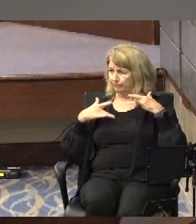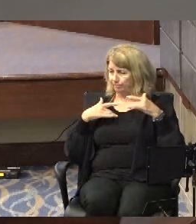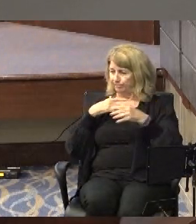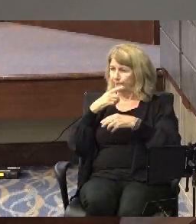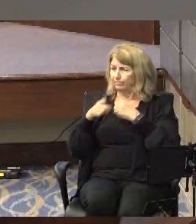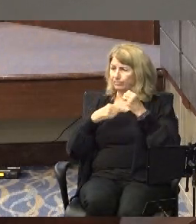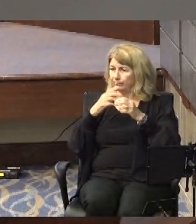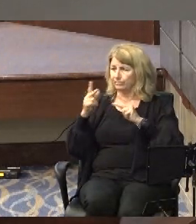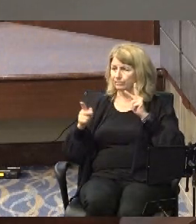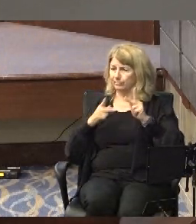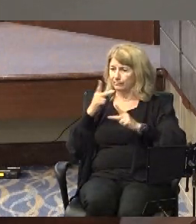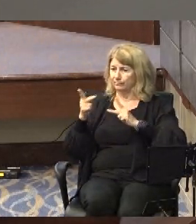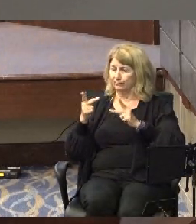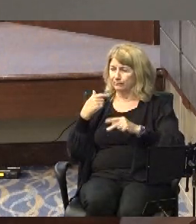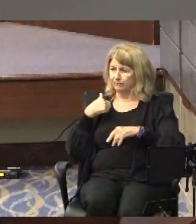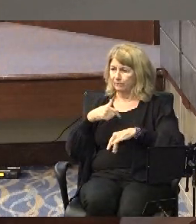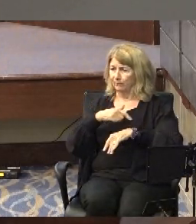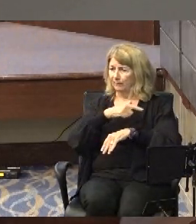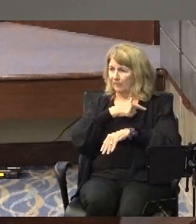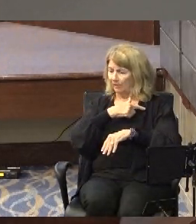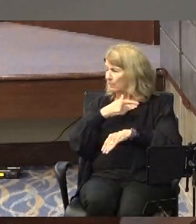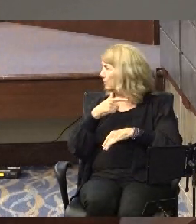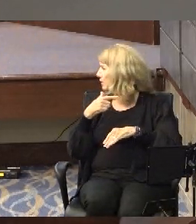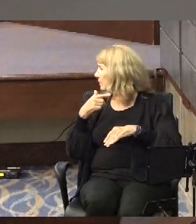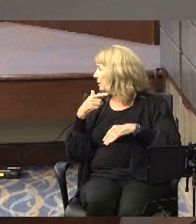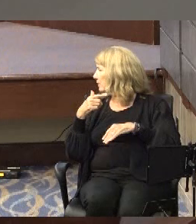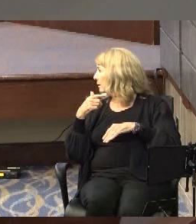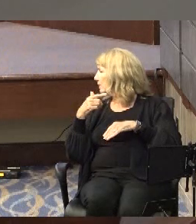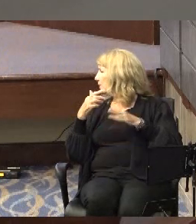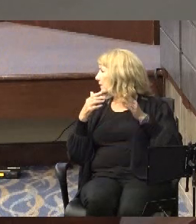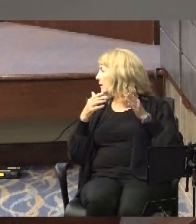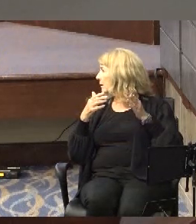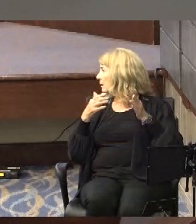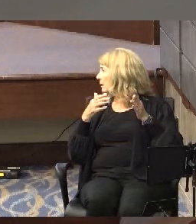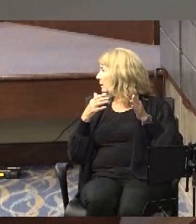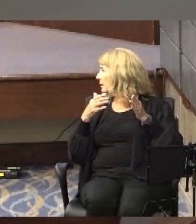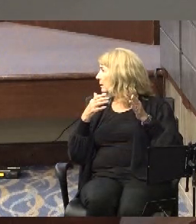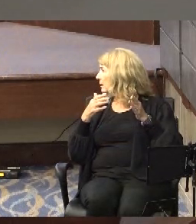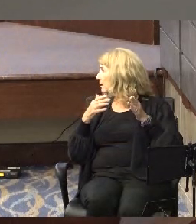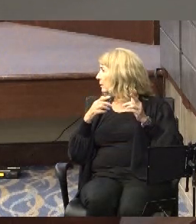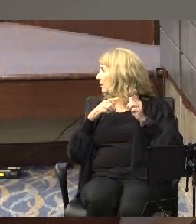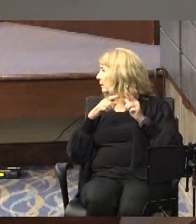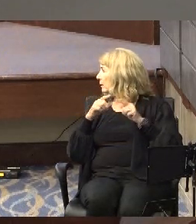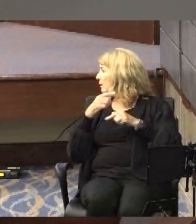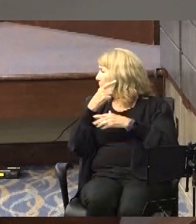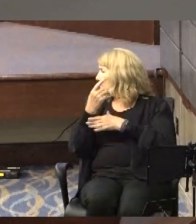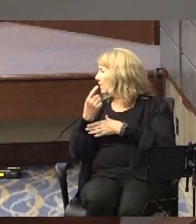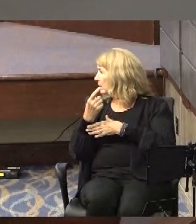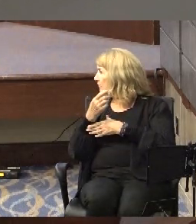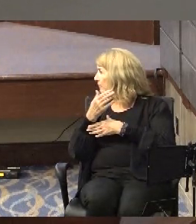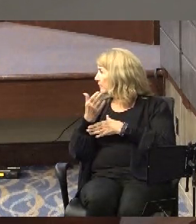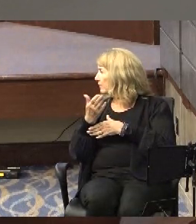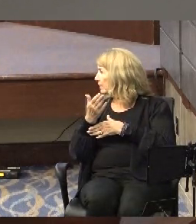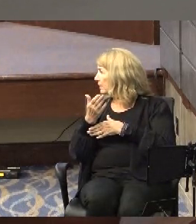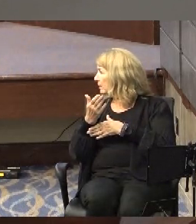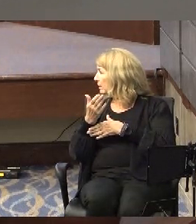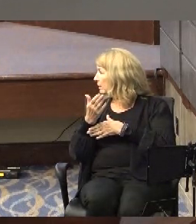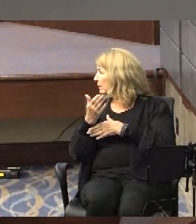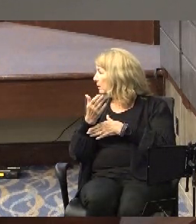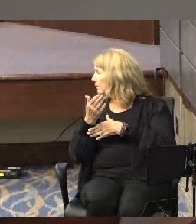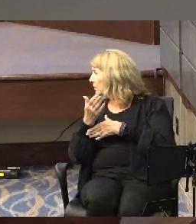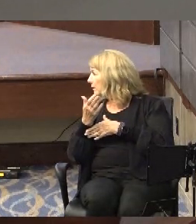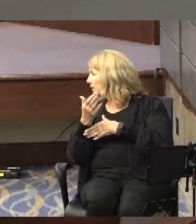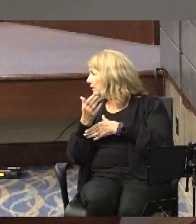If you replayed the last hearing with the planning department, one of their priests even said that. She let her tongue